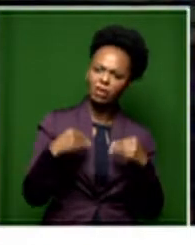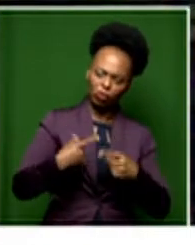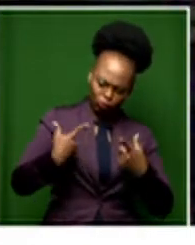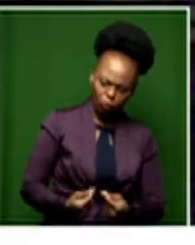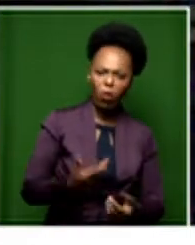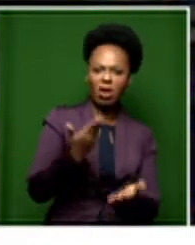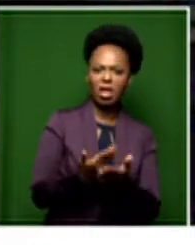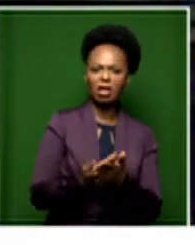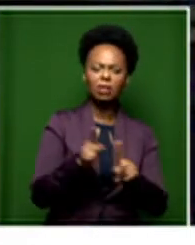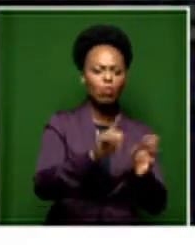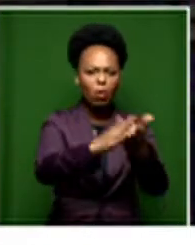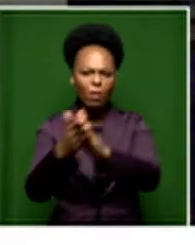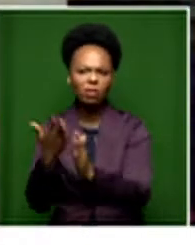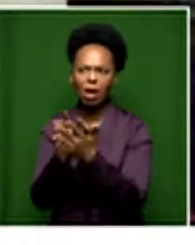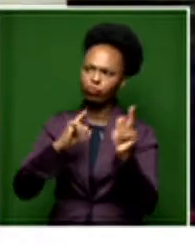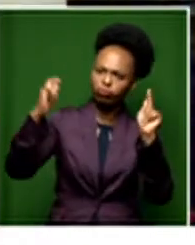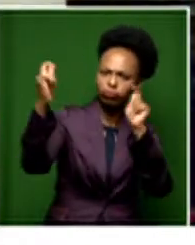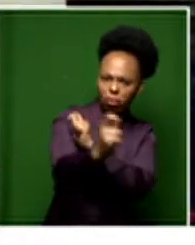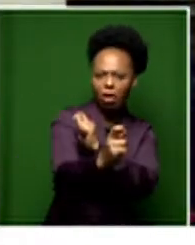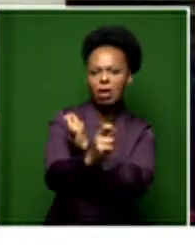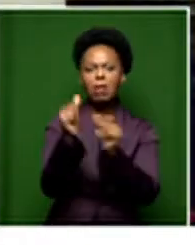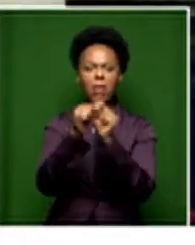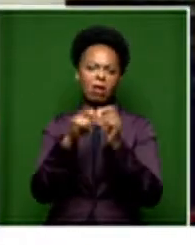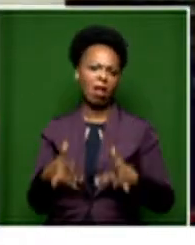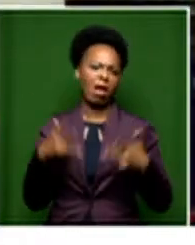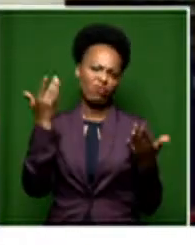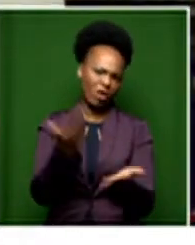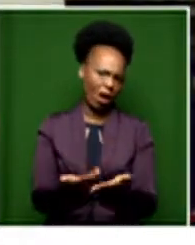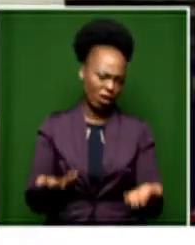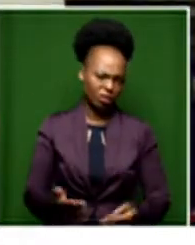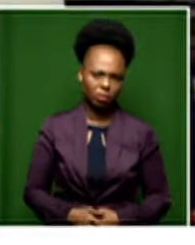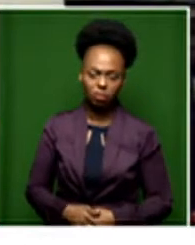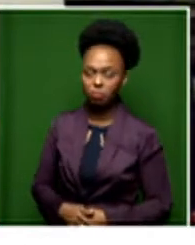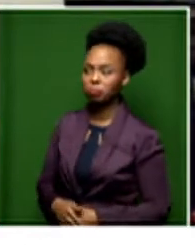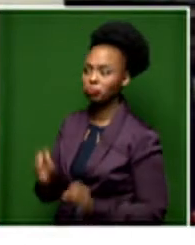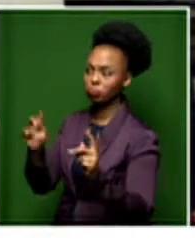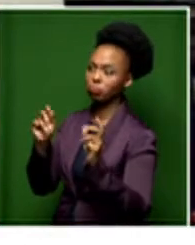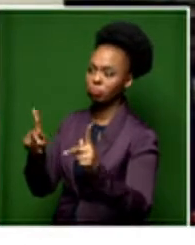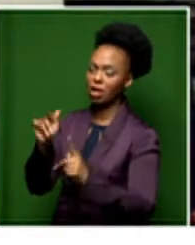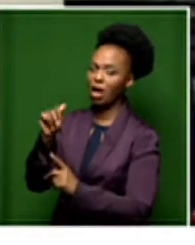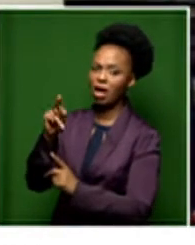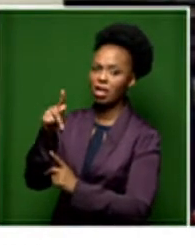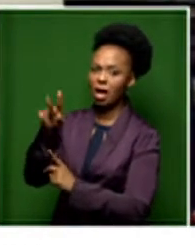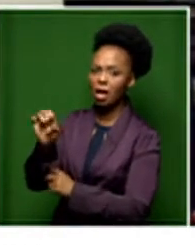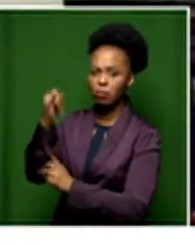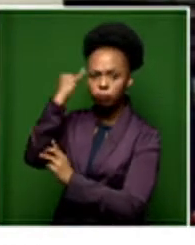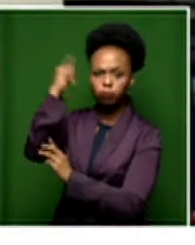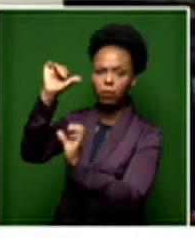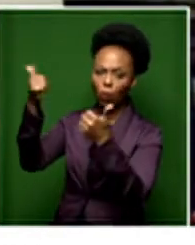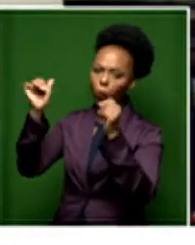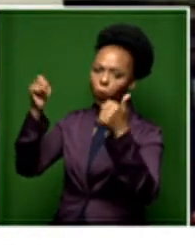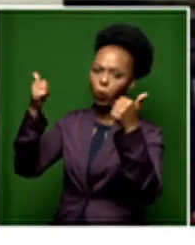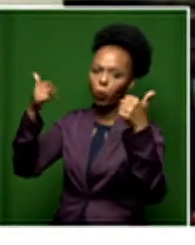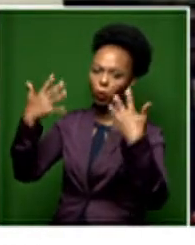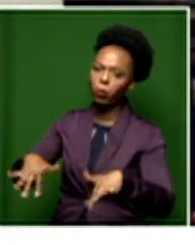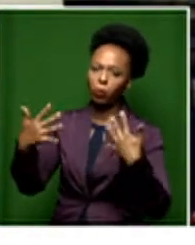community can literally change and transform and have a better life. Okay, all right. Yanela, great chatting to you. And this is such a brilliant initiative. Thank you so much